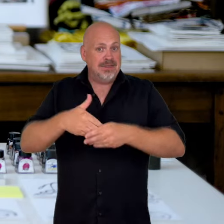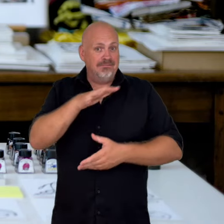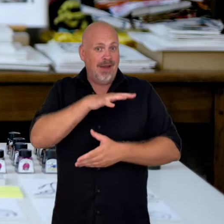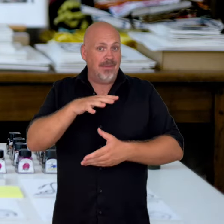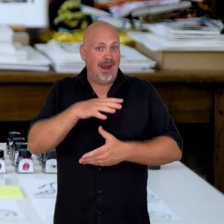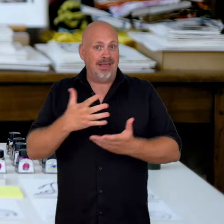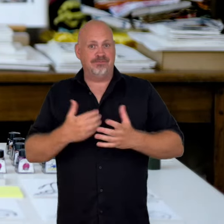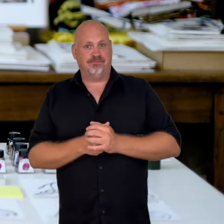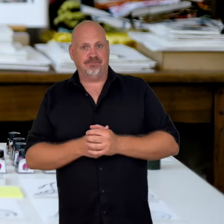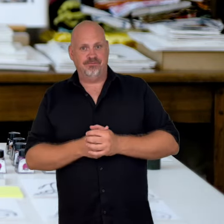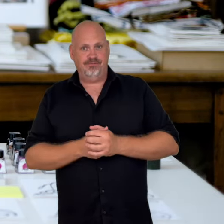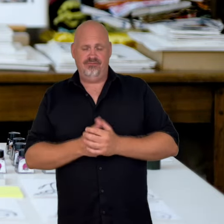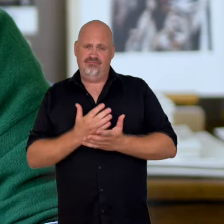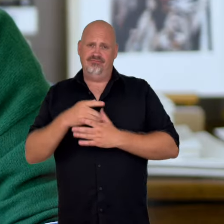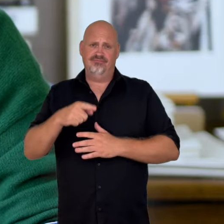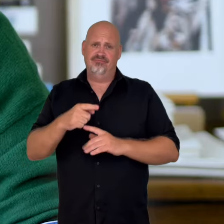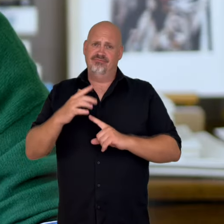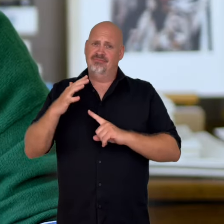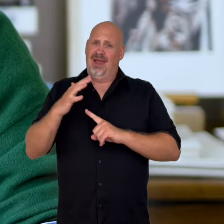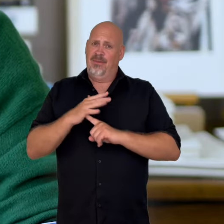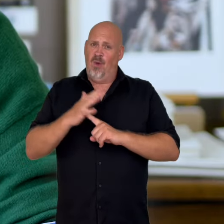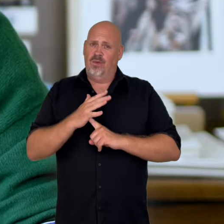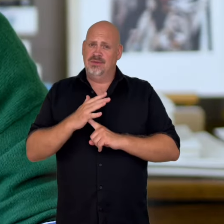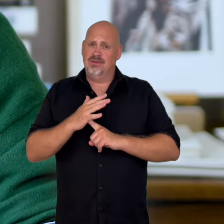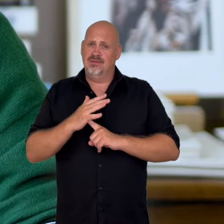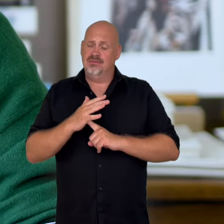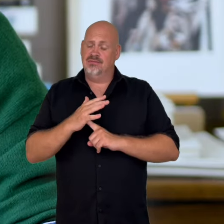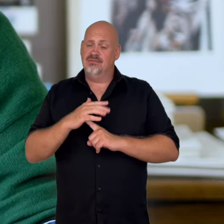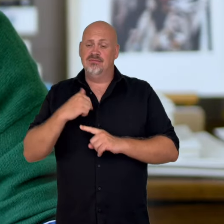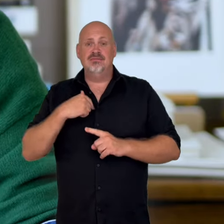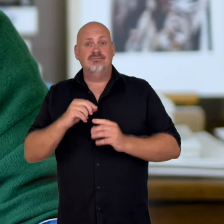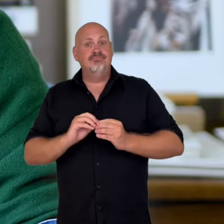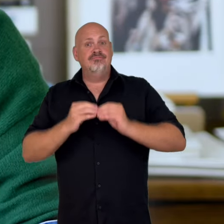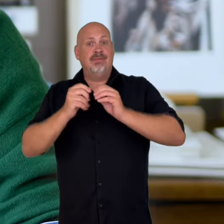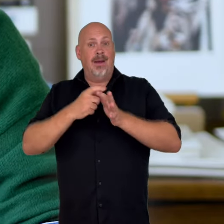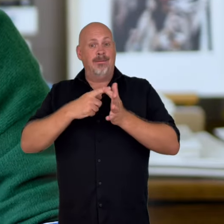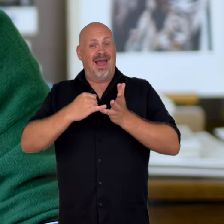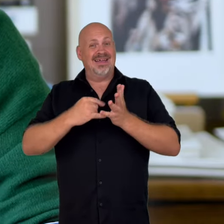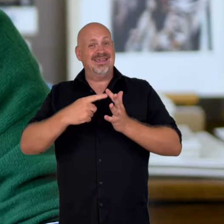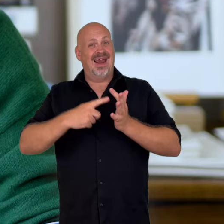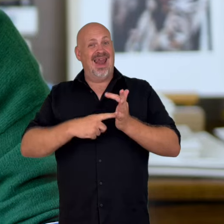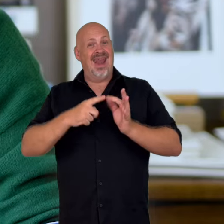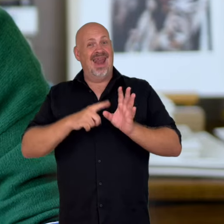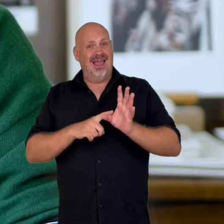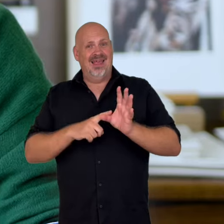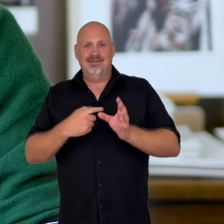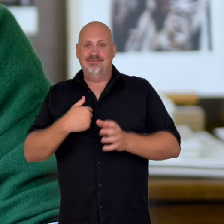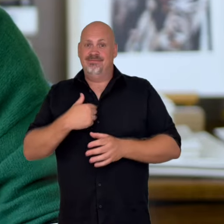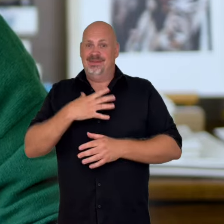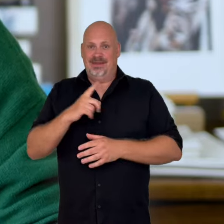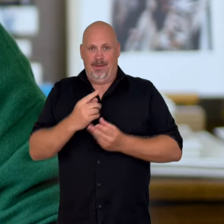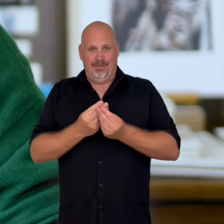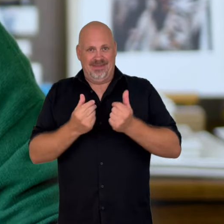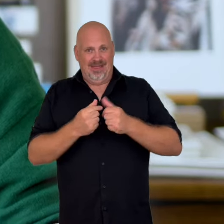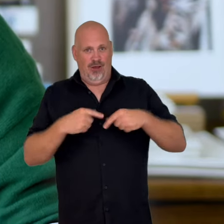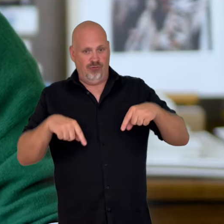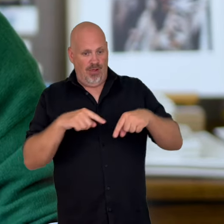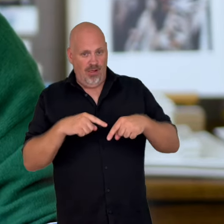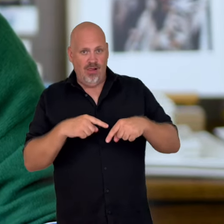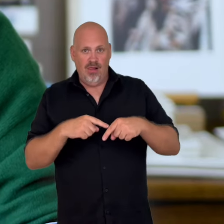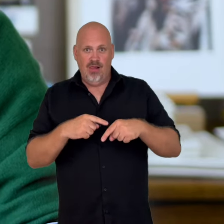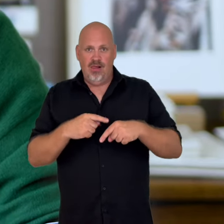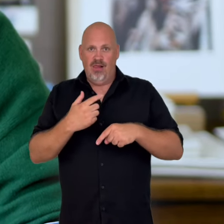to friends and family. Obviously, an important and essential part to us developing our paisley pattern today is going to